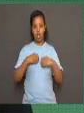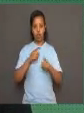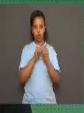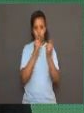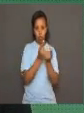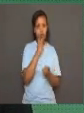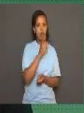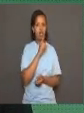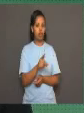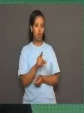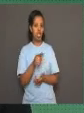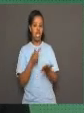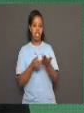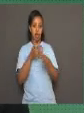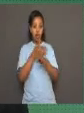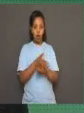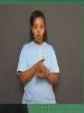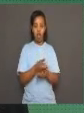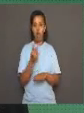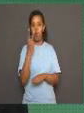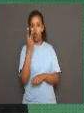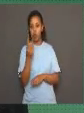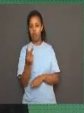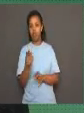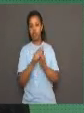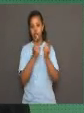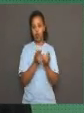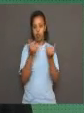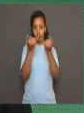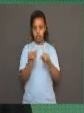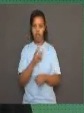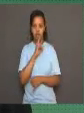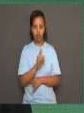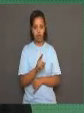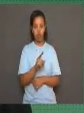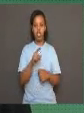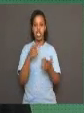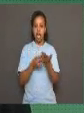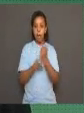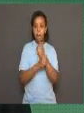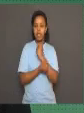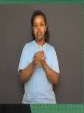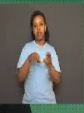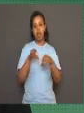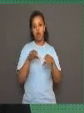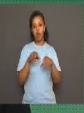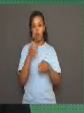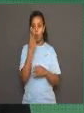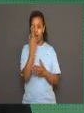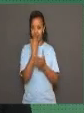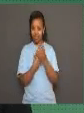organisms and separate them into two groups based on a single